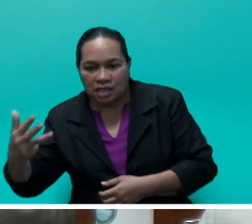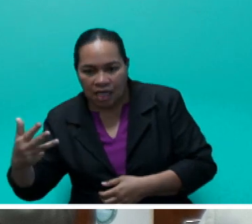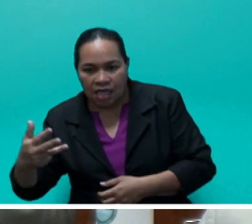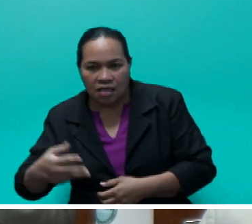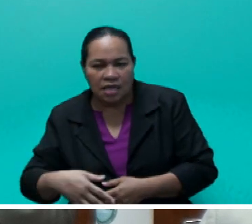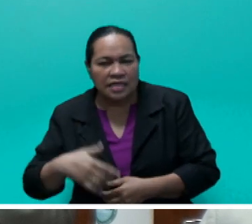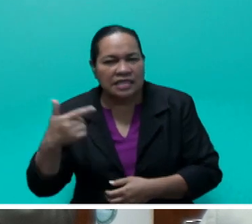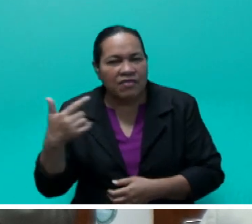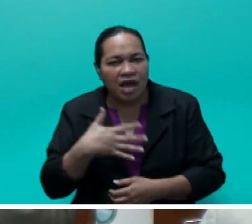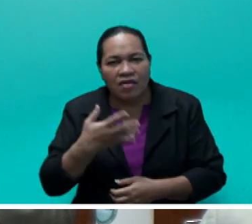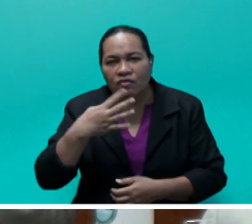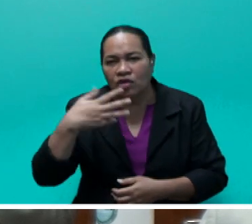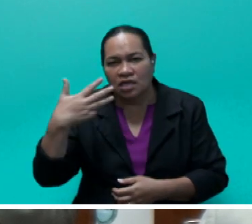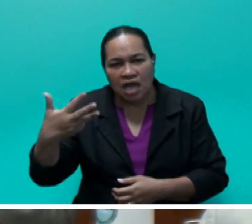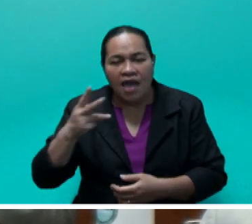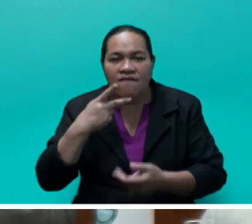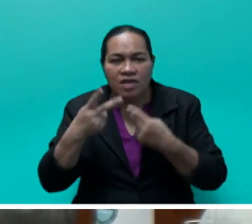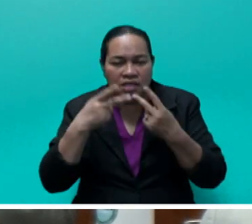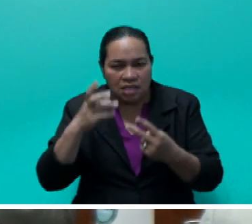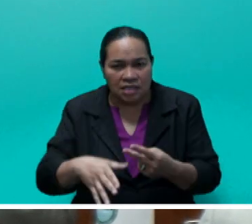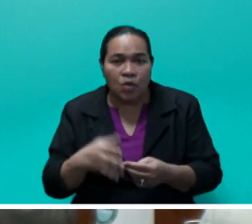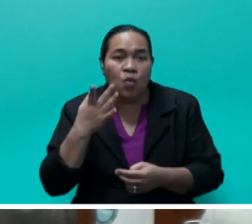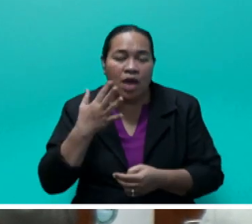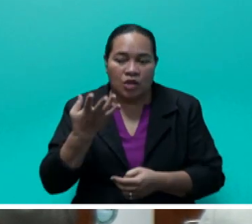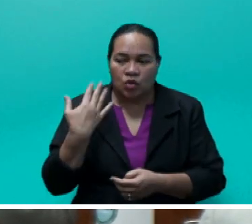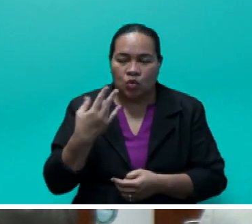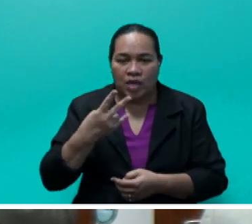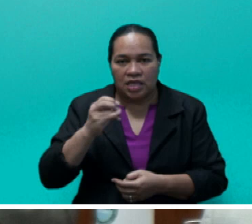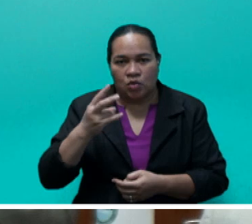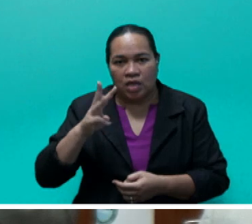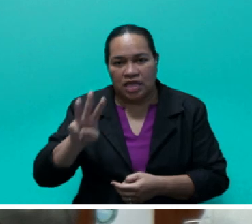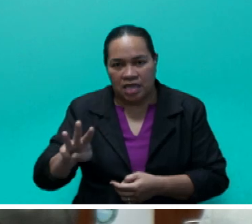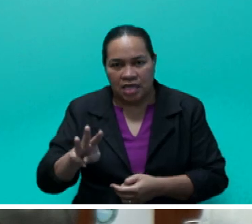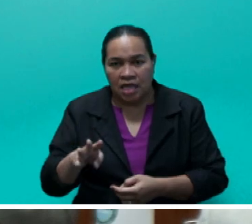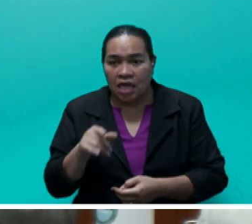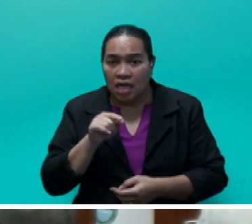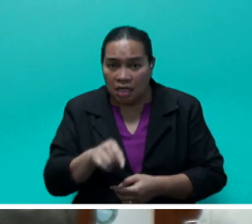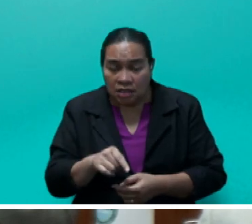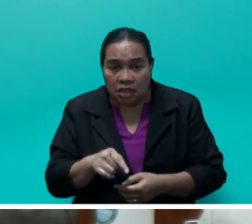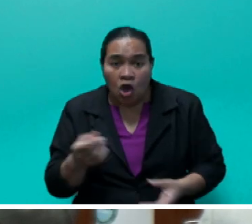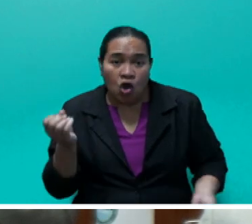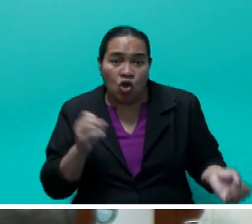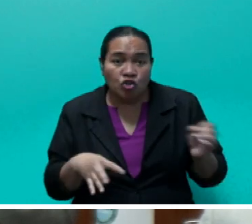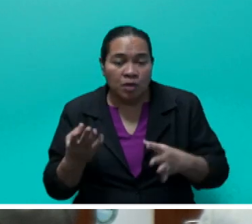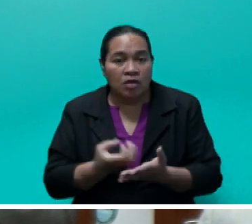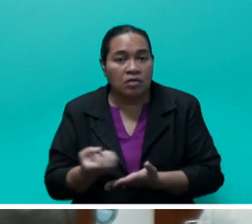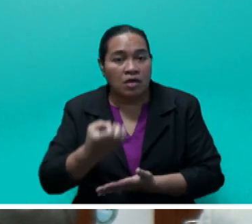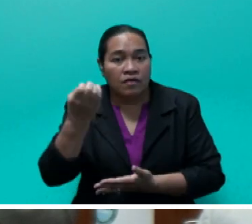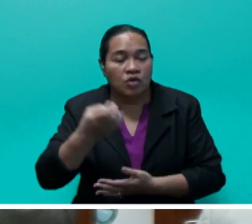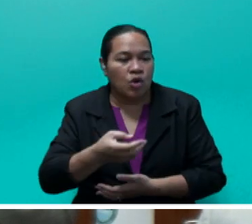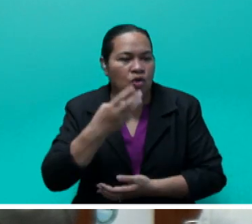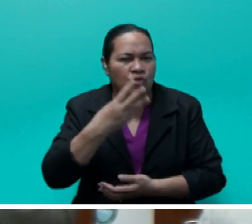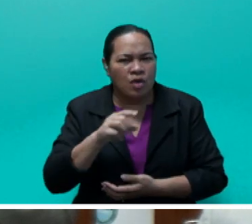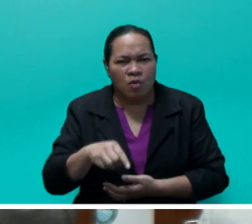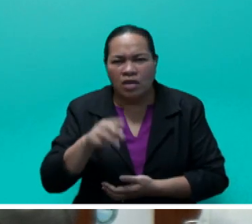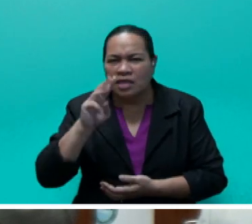2023. The surge in tourism contributed over $3.3 billion in revenue, exceeding